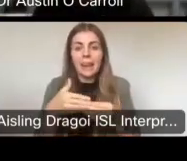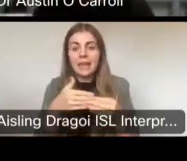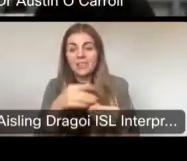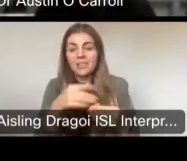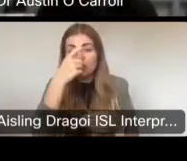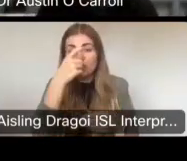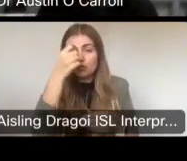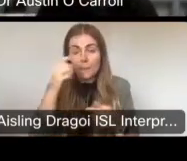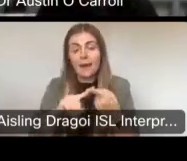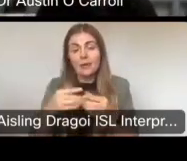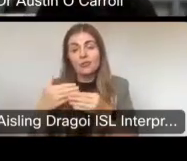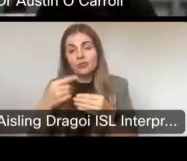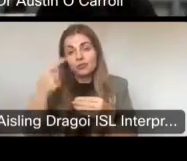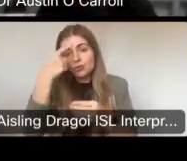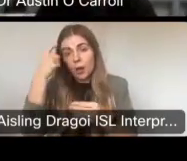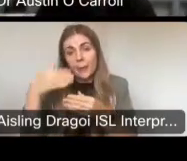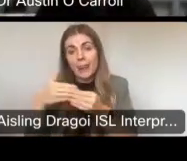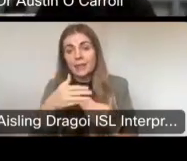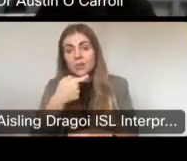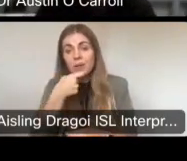explain that in more detail later on.